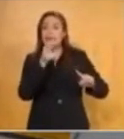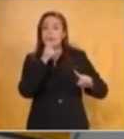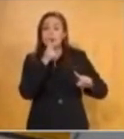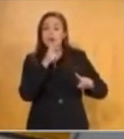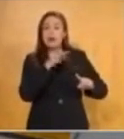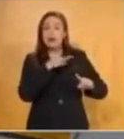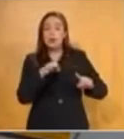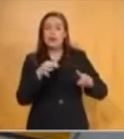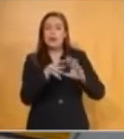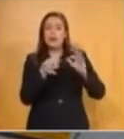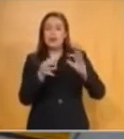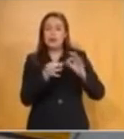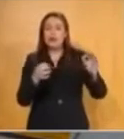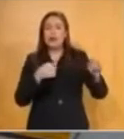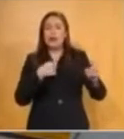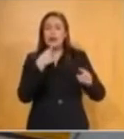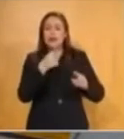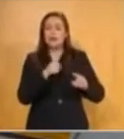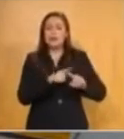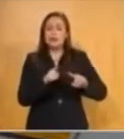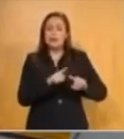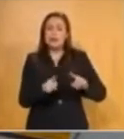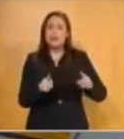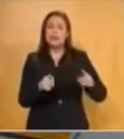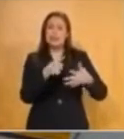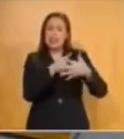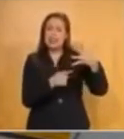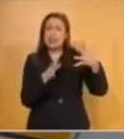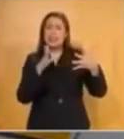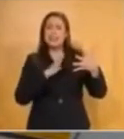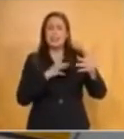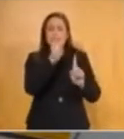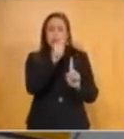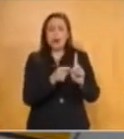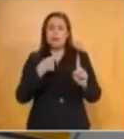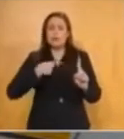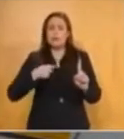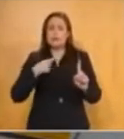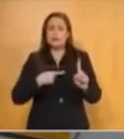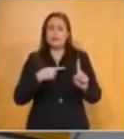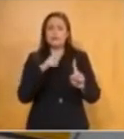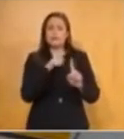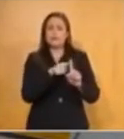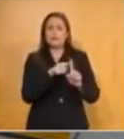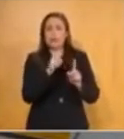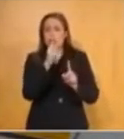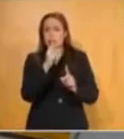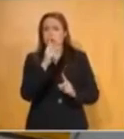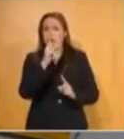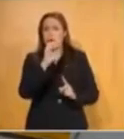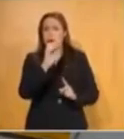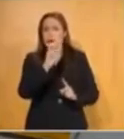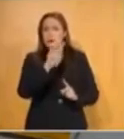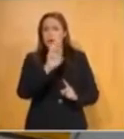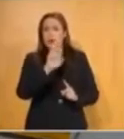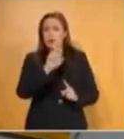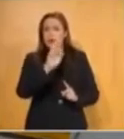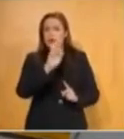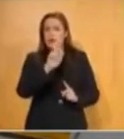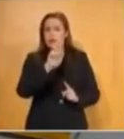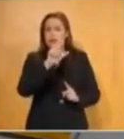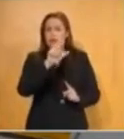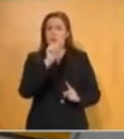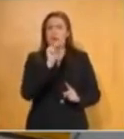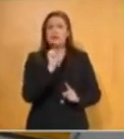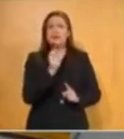describe the different characters. In the first one, we have powerful. Powerful, it's a word that we can use to describe